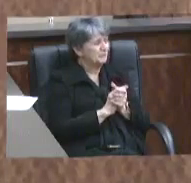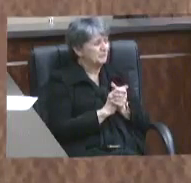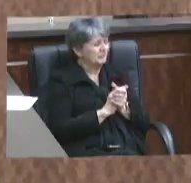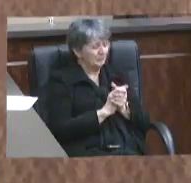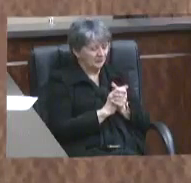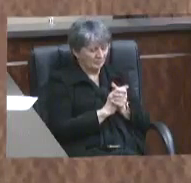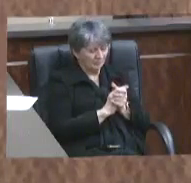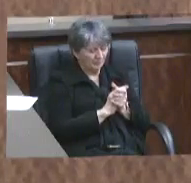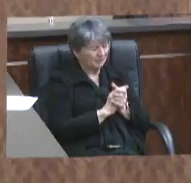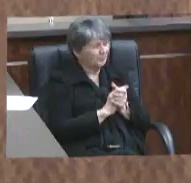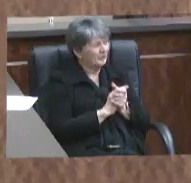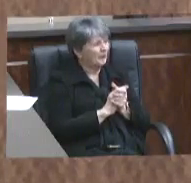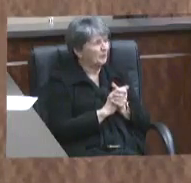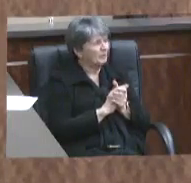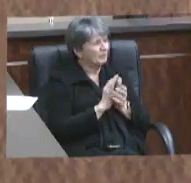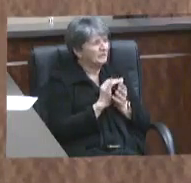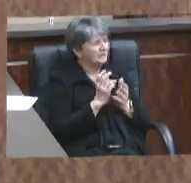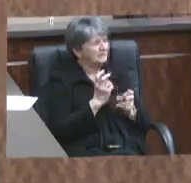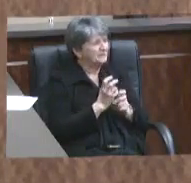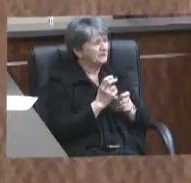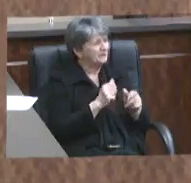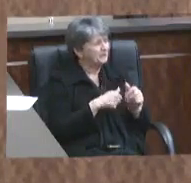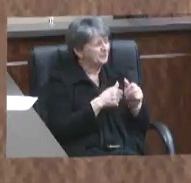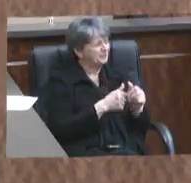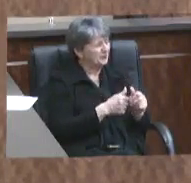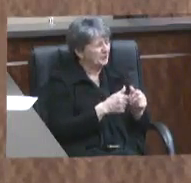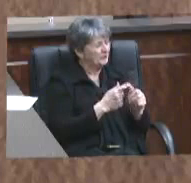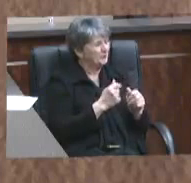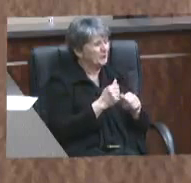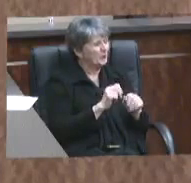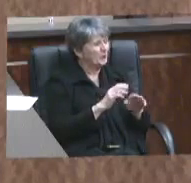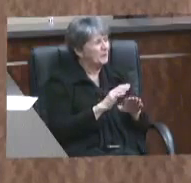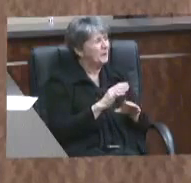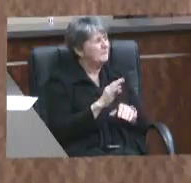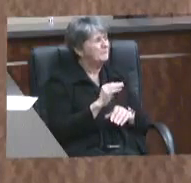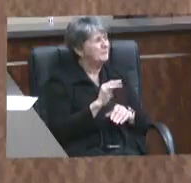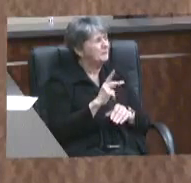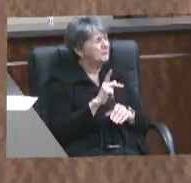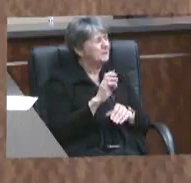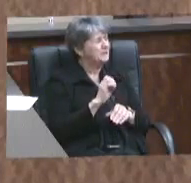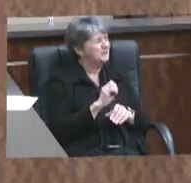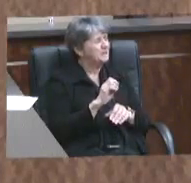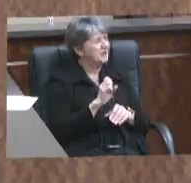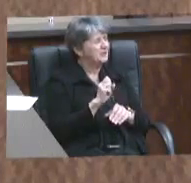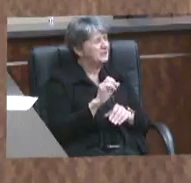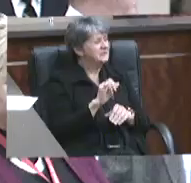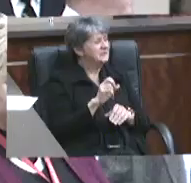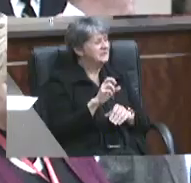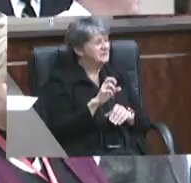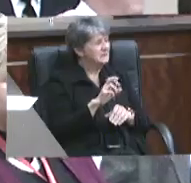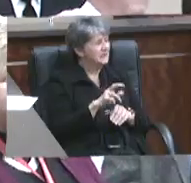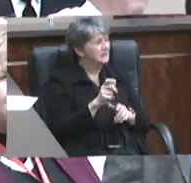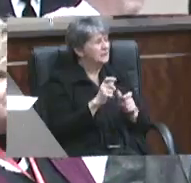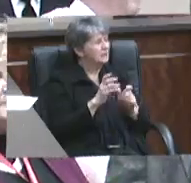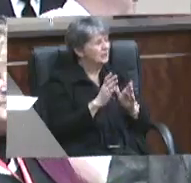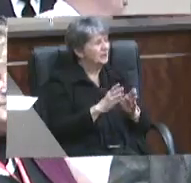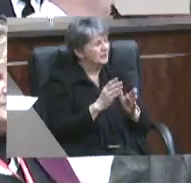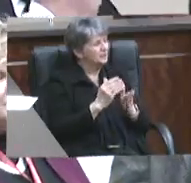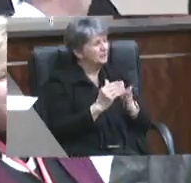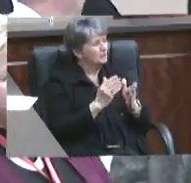That's hard to follow for a quiet person, but I'm the Michelle Saylor, Director of Budget and Personnel Services.